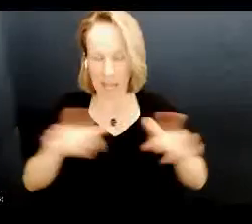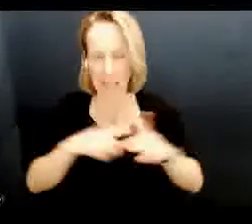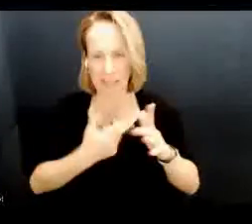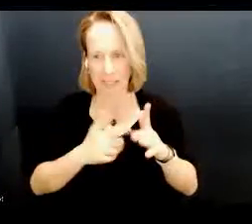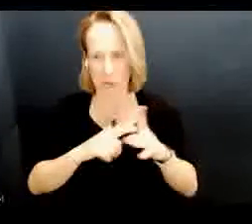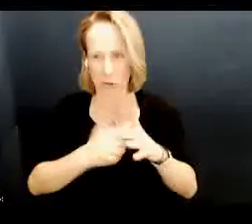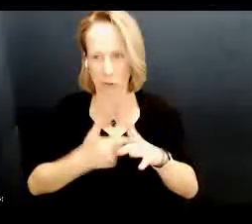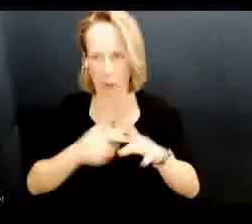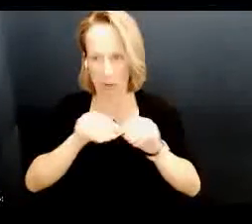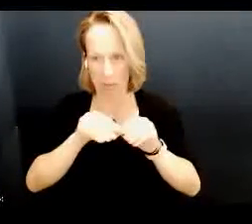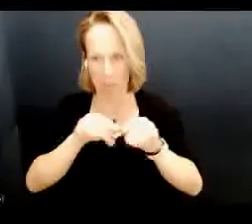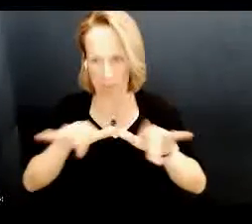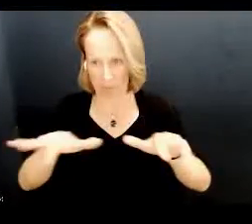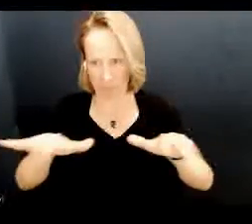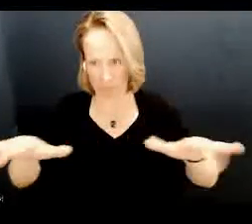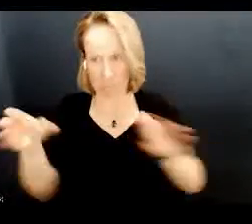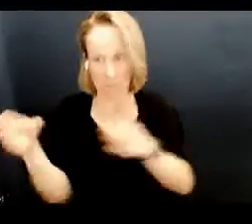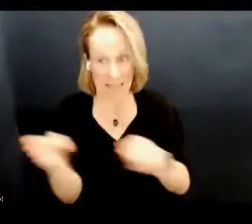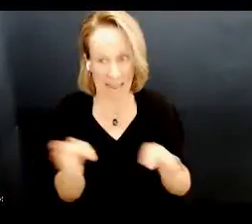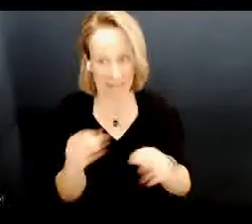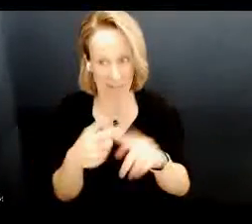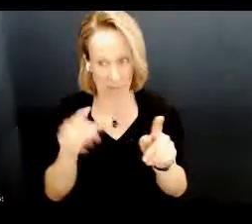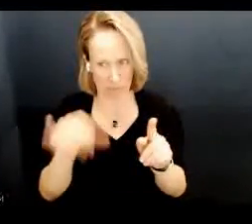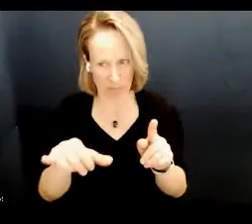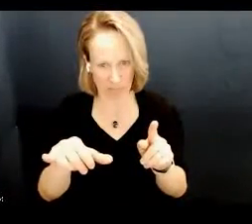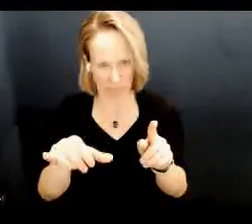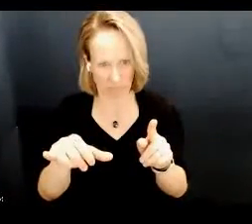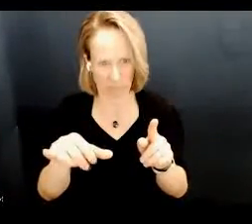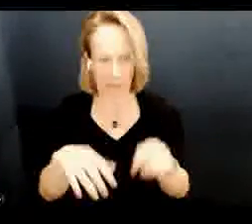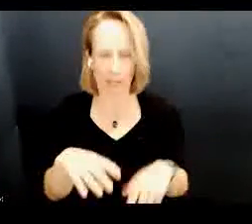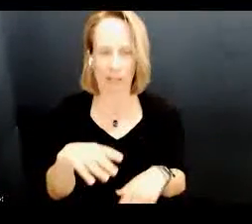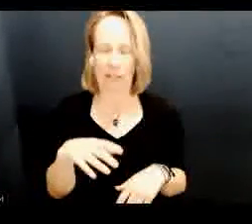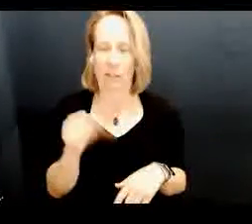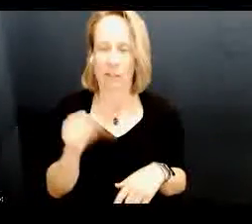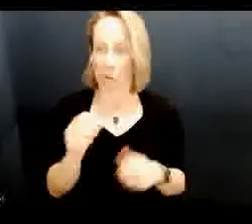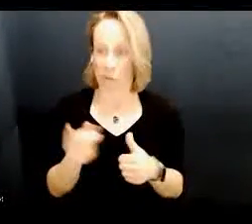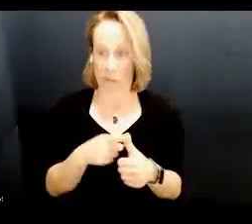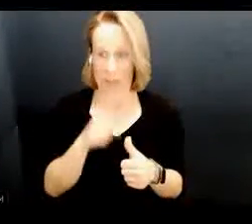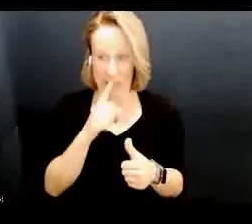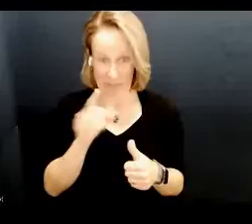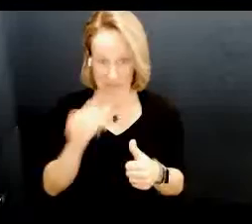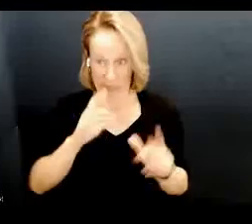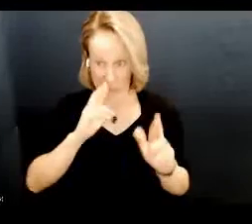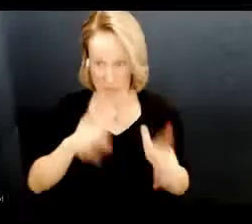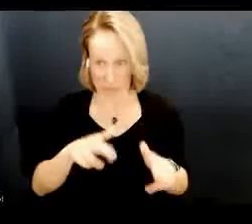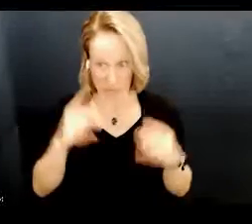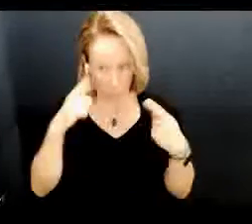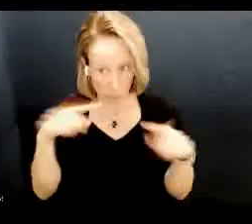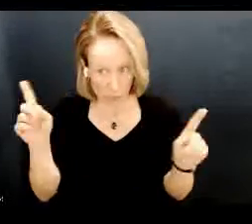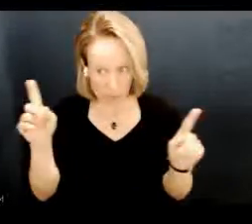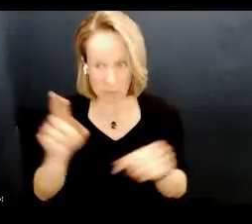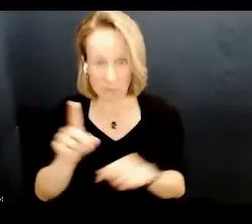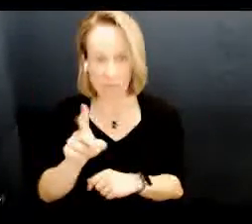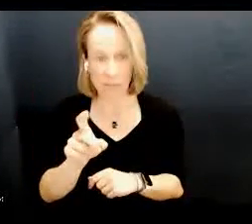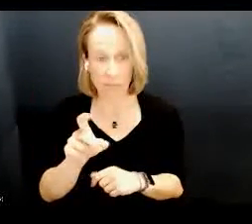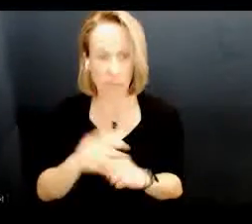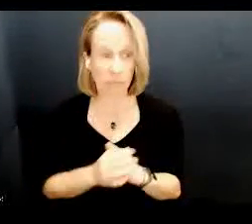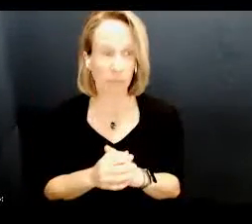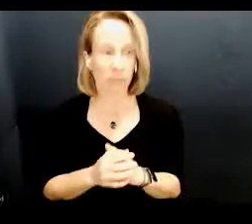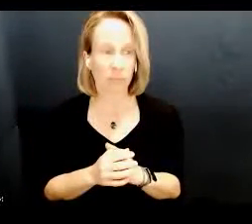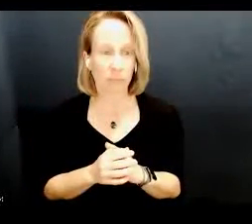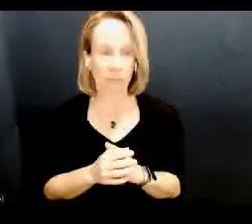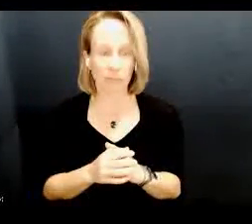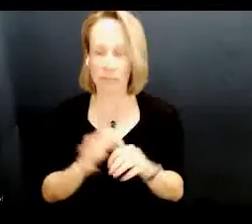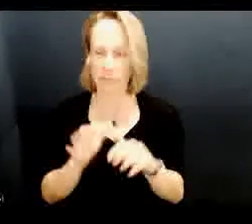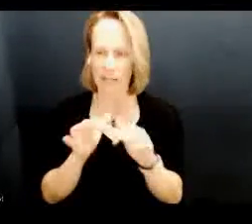As we go, we can ask, is this response working for our community? How is the sexual assault response team being